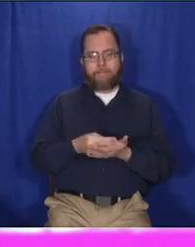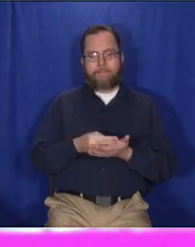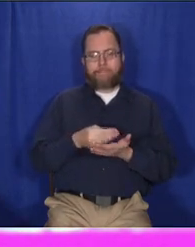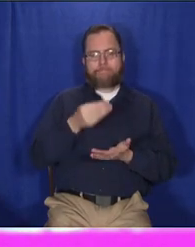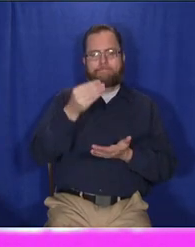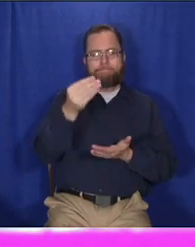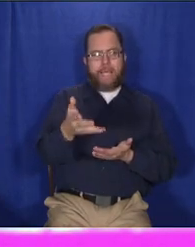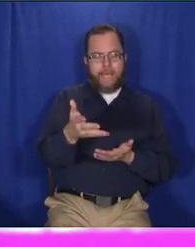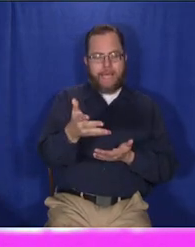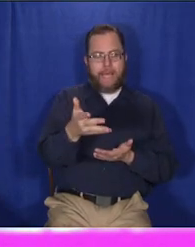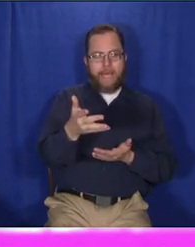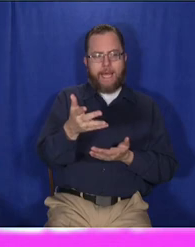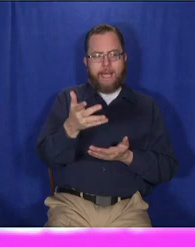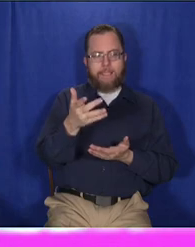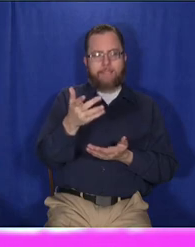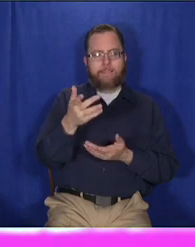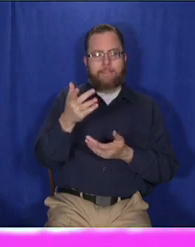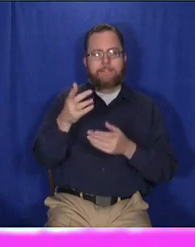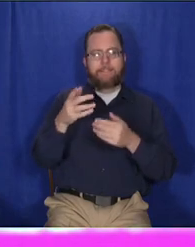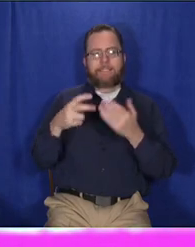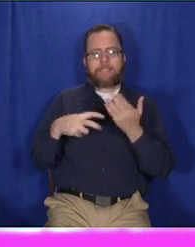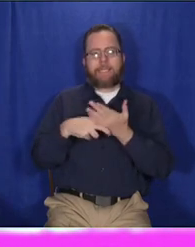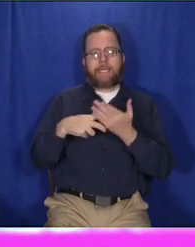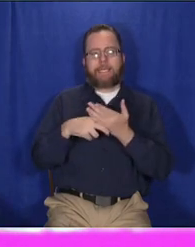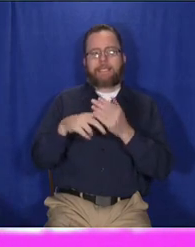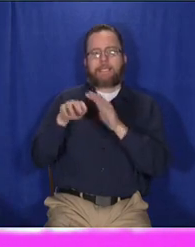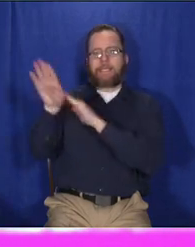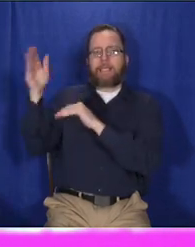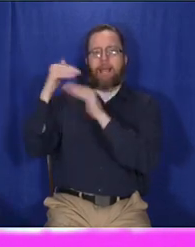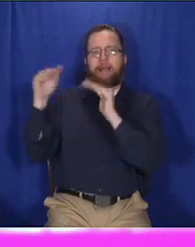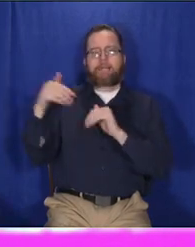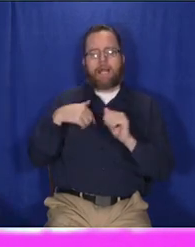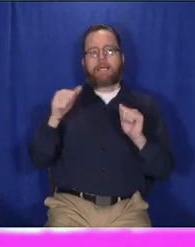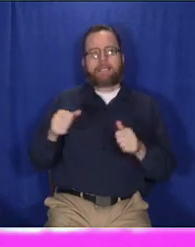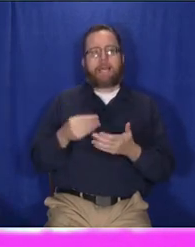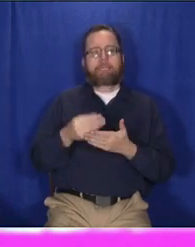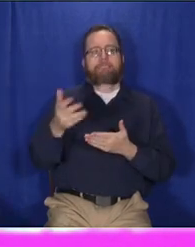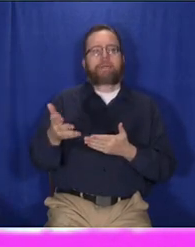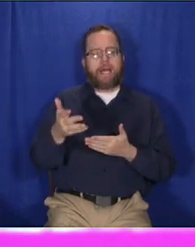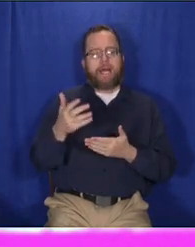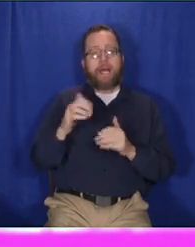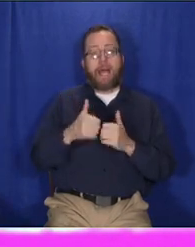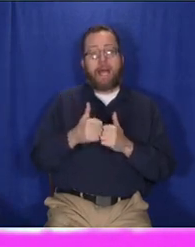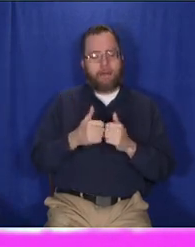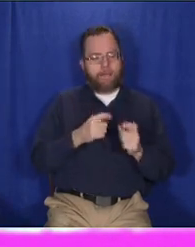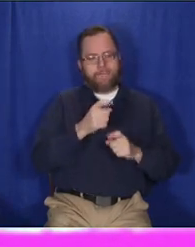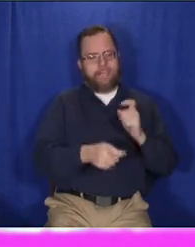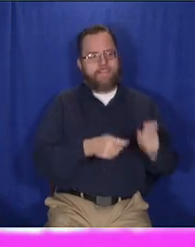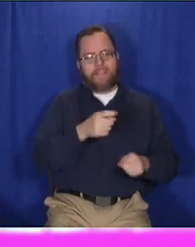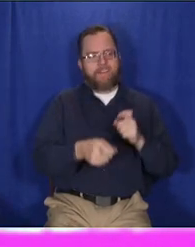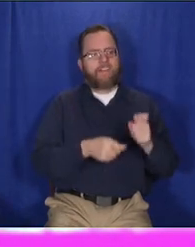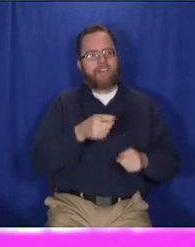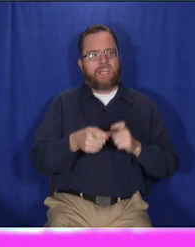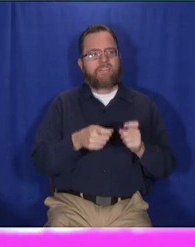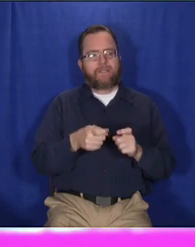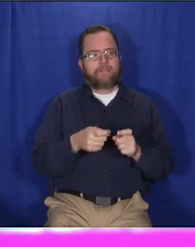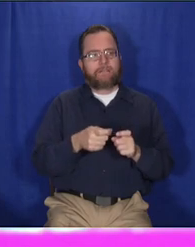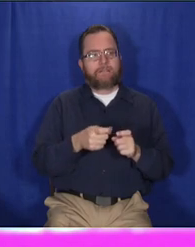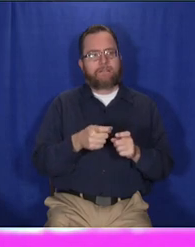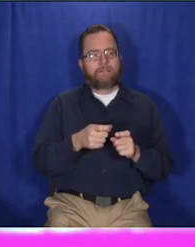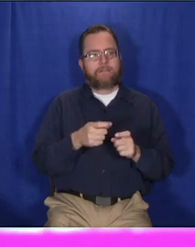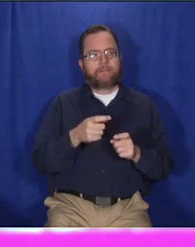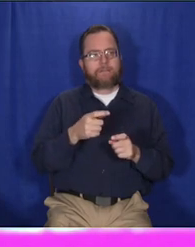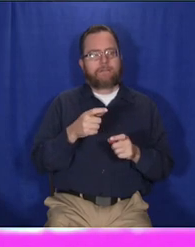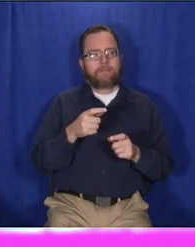You can't earn your way into heaven by giving away your money. You can't earn favor with God by giving away your money.